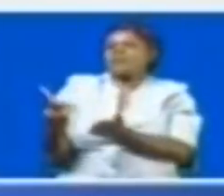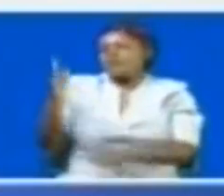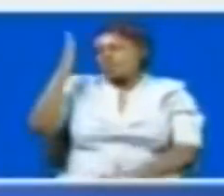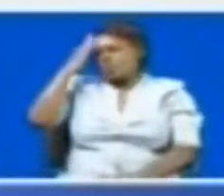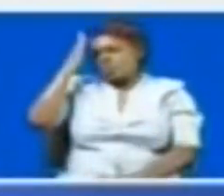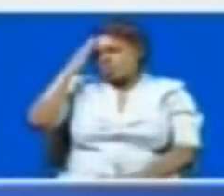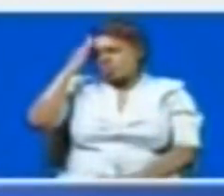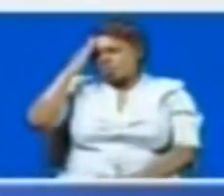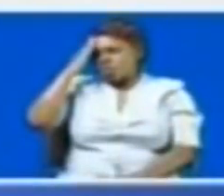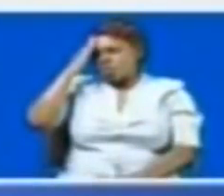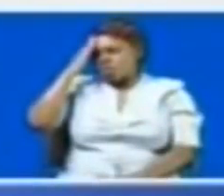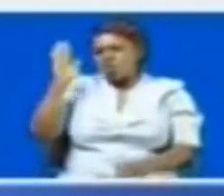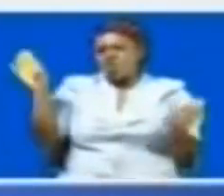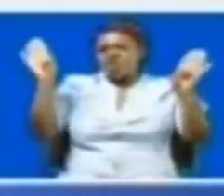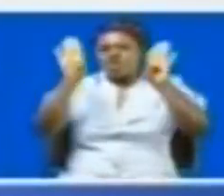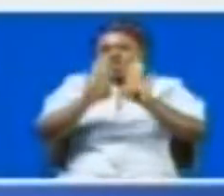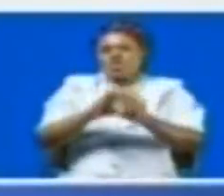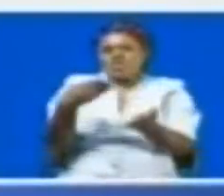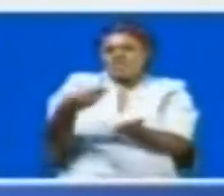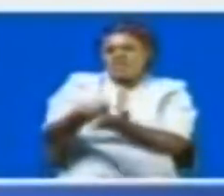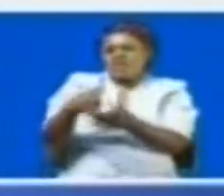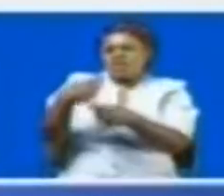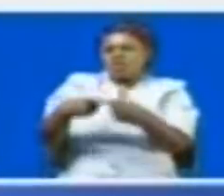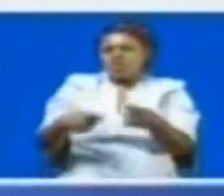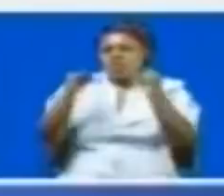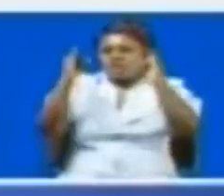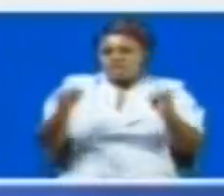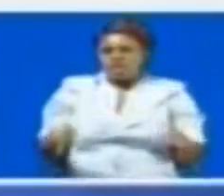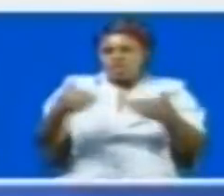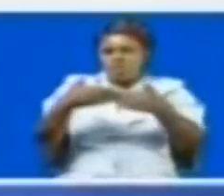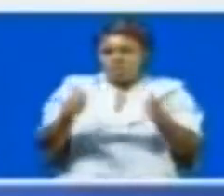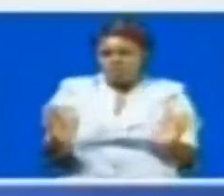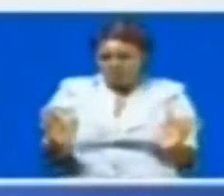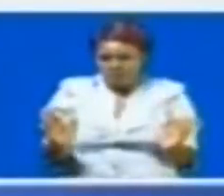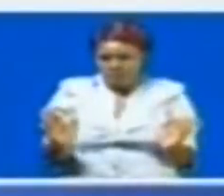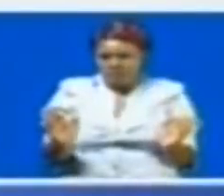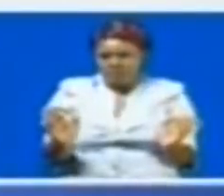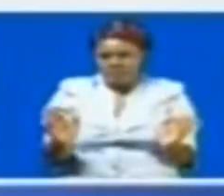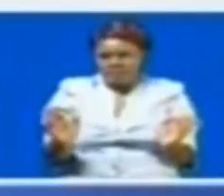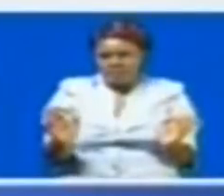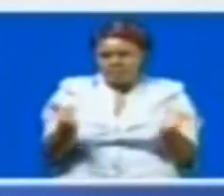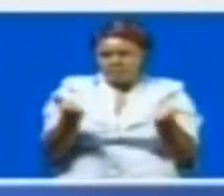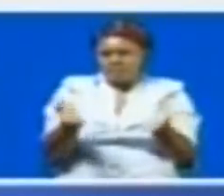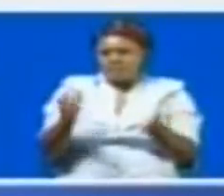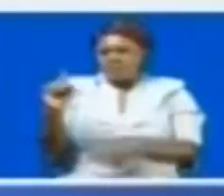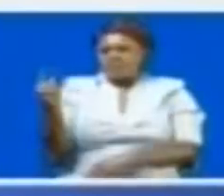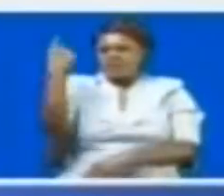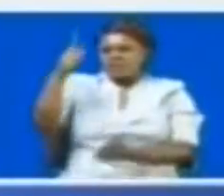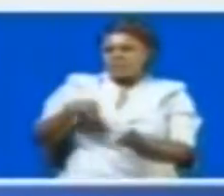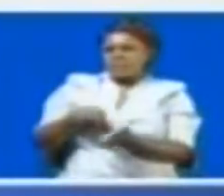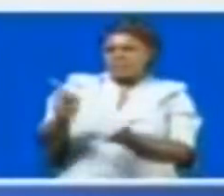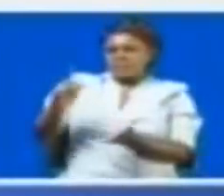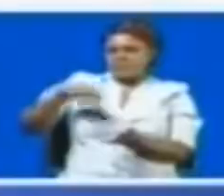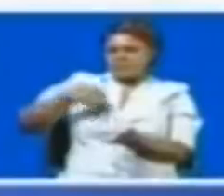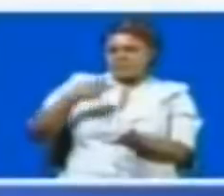know, closing the financial year and opening the new one. So those are among the first payments